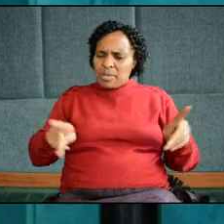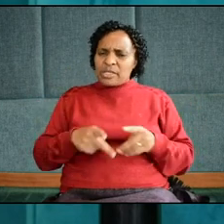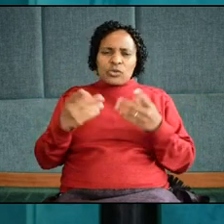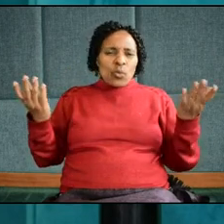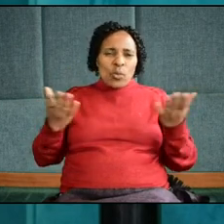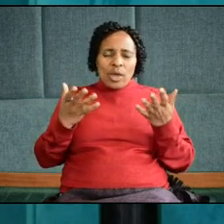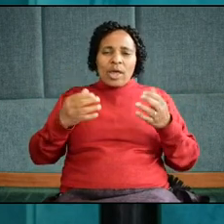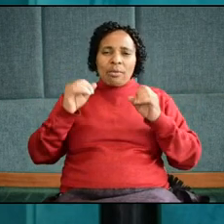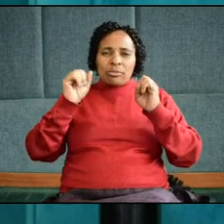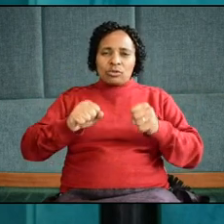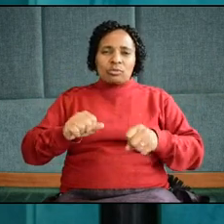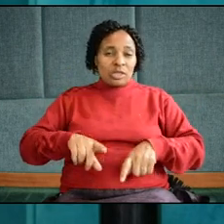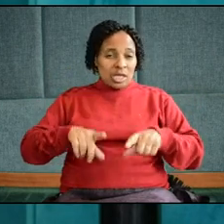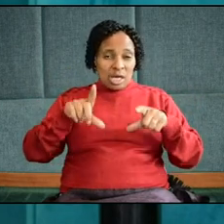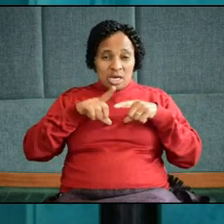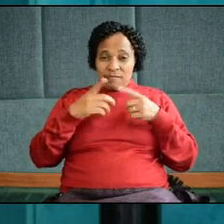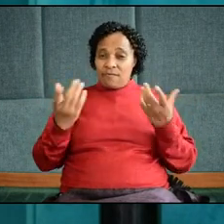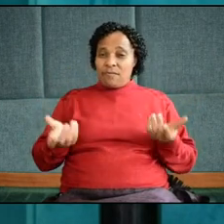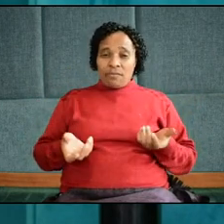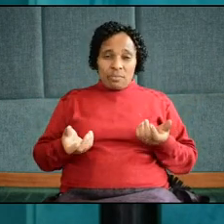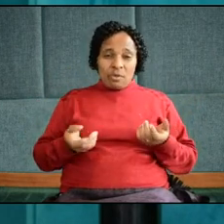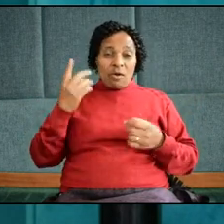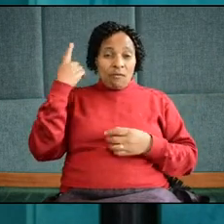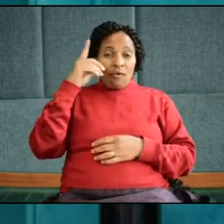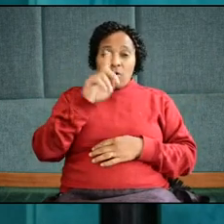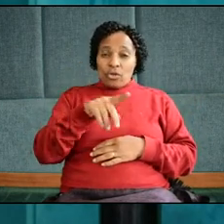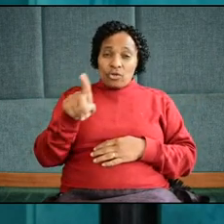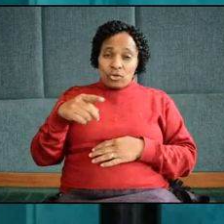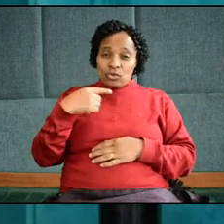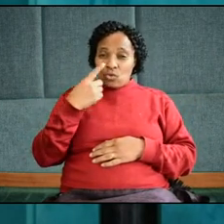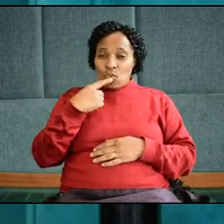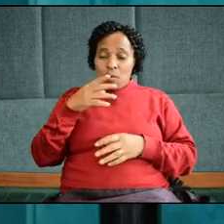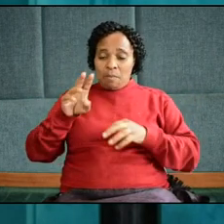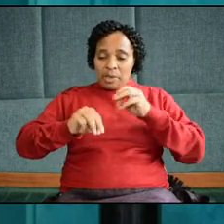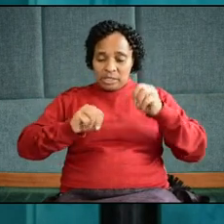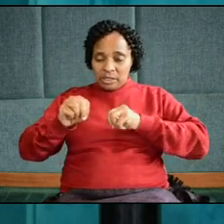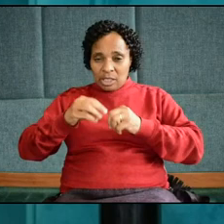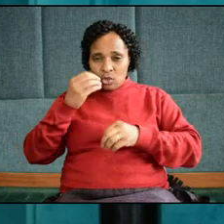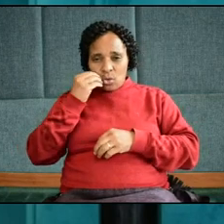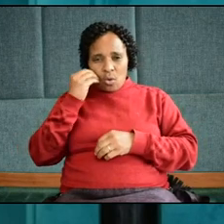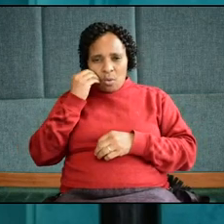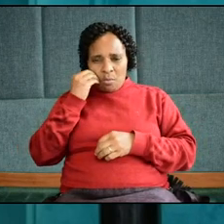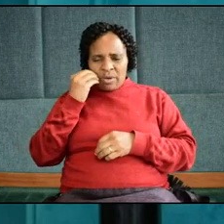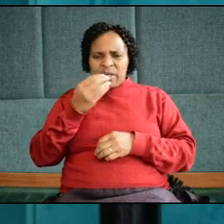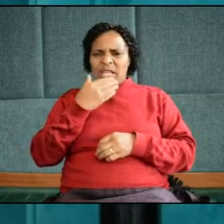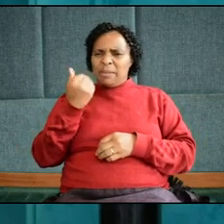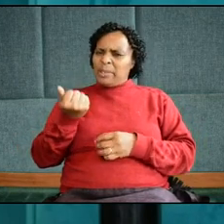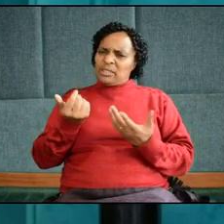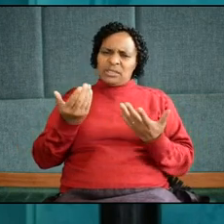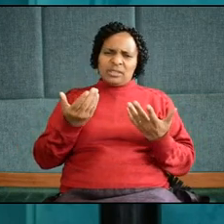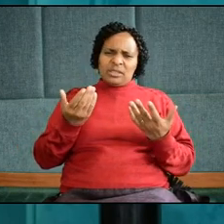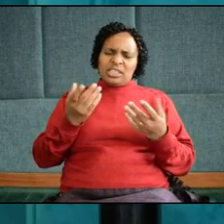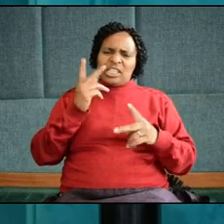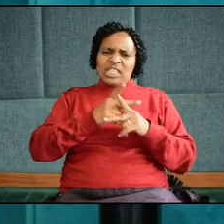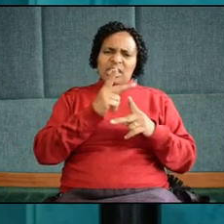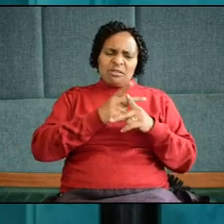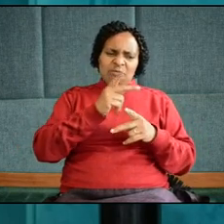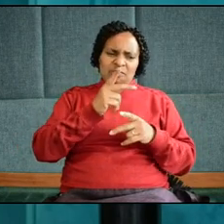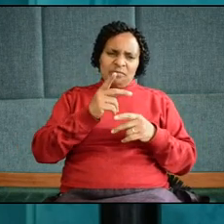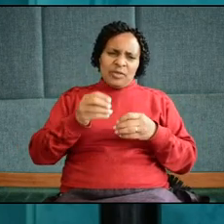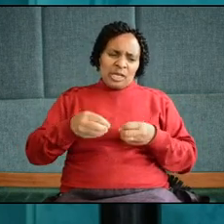can reside. Be taken care of. Yes. And for those which cannot be managed at home, I believe it's best to keep their